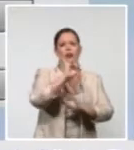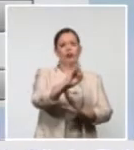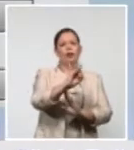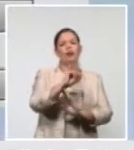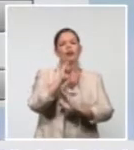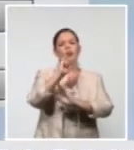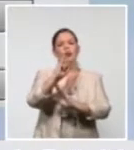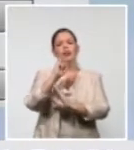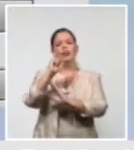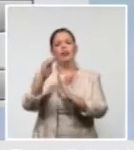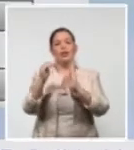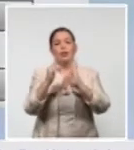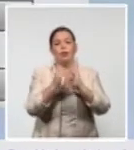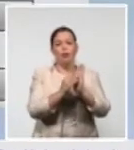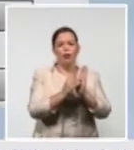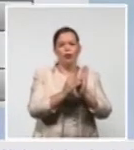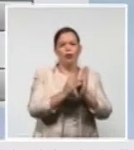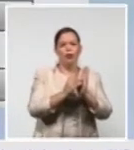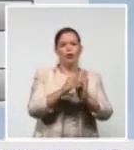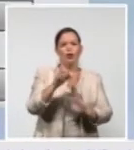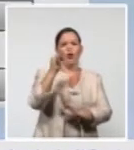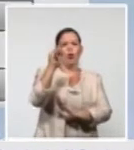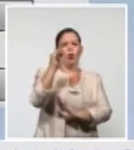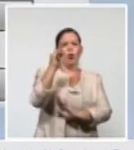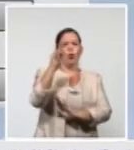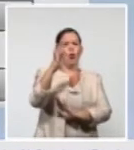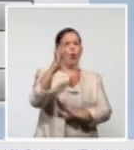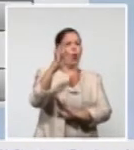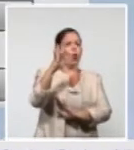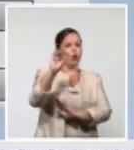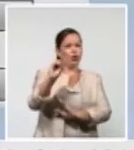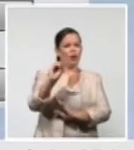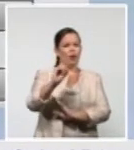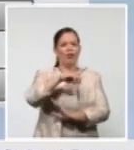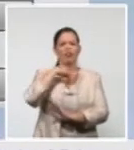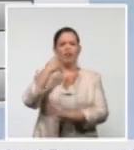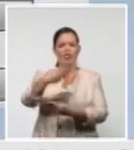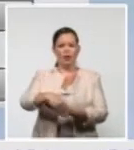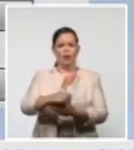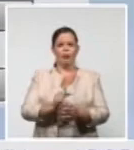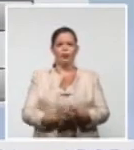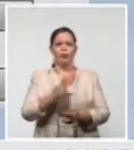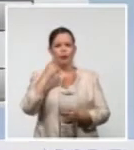5,659 people died of the virus yesterday, for a total of